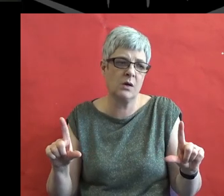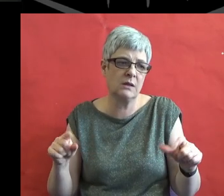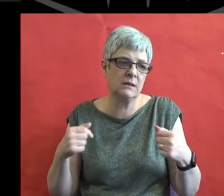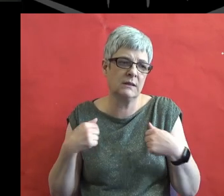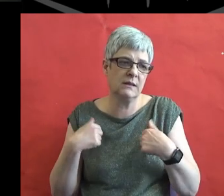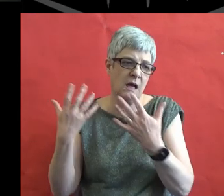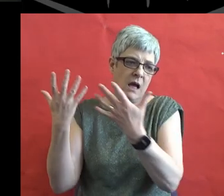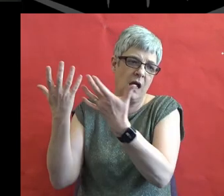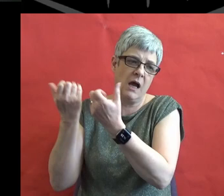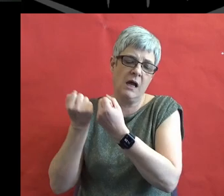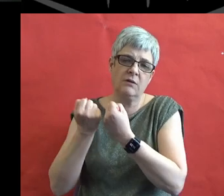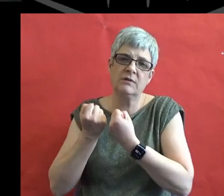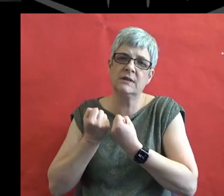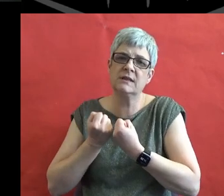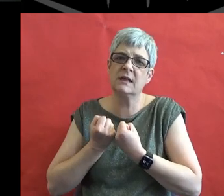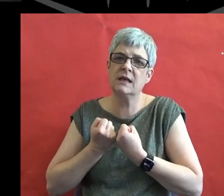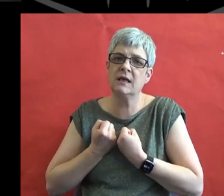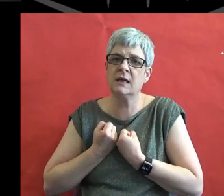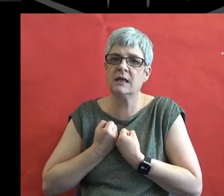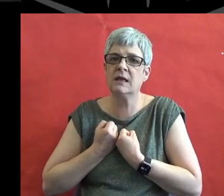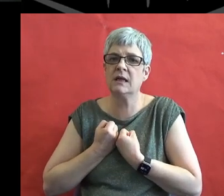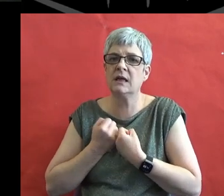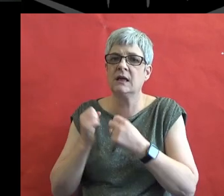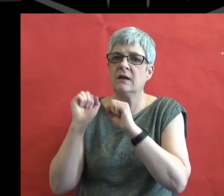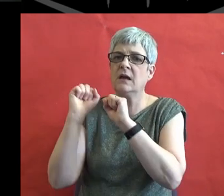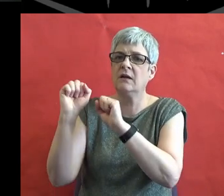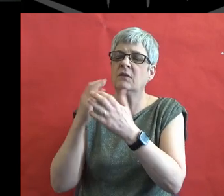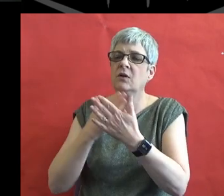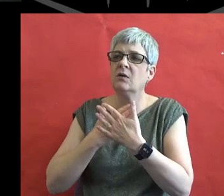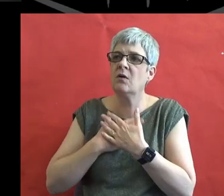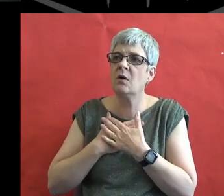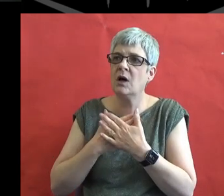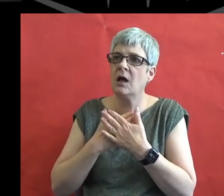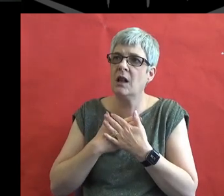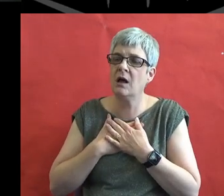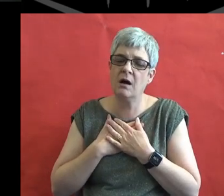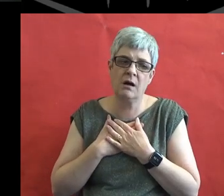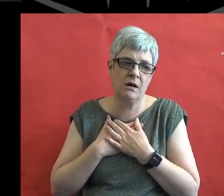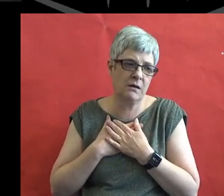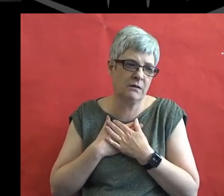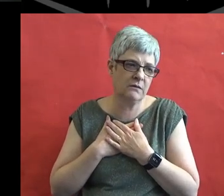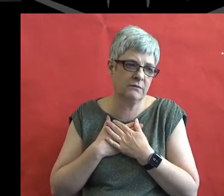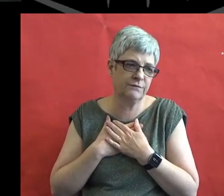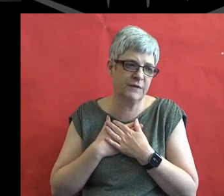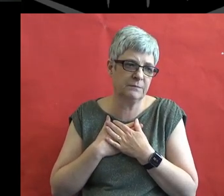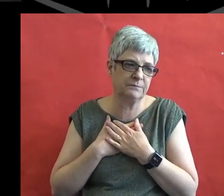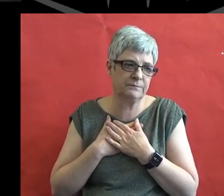Lord, I receive your